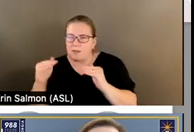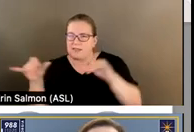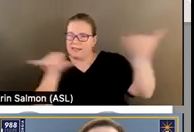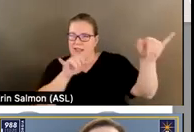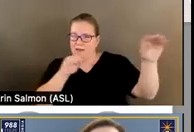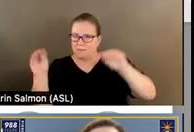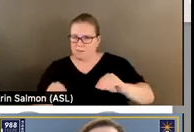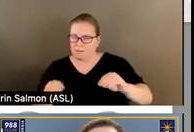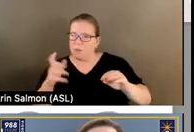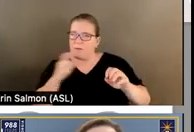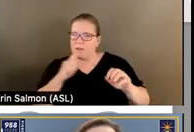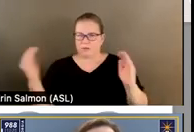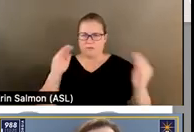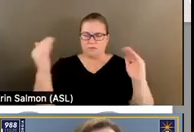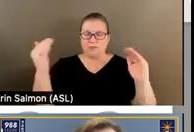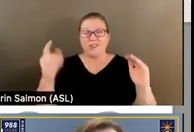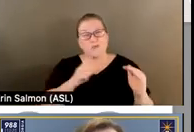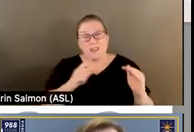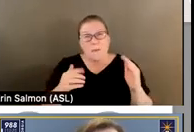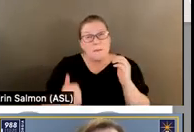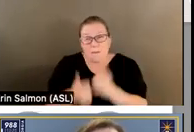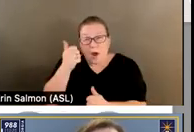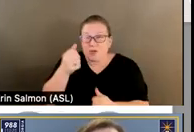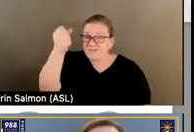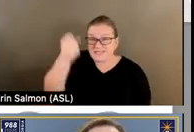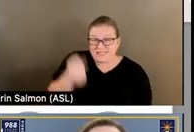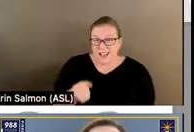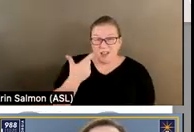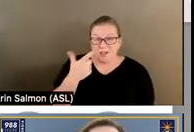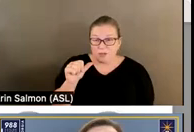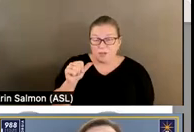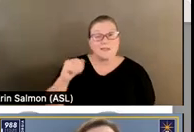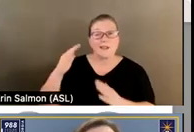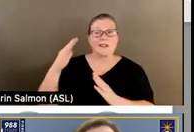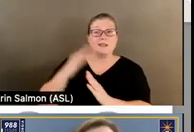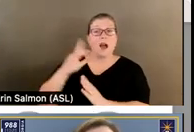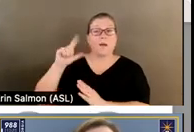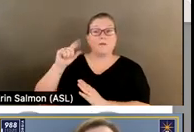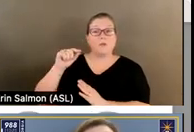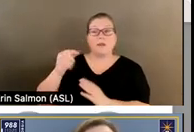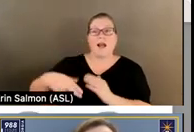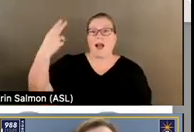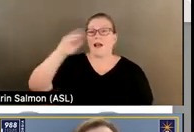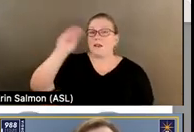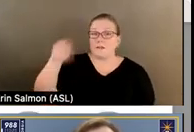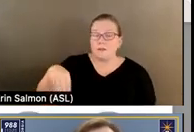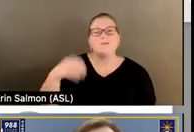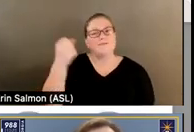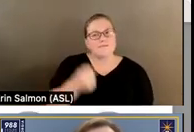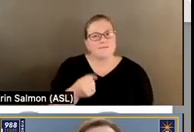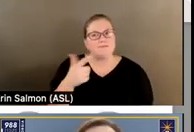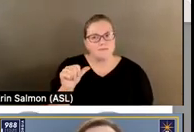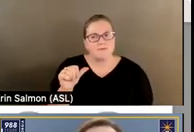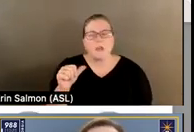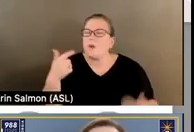Nearly all the top 20 counties are in South Georgia. It's too early for us to draw a lot of conclusions because we really don't have enough data